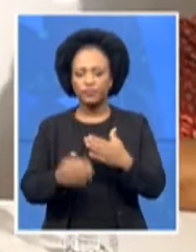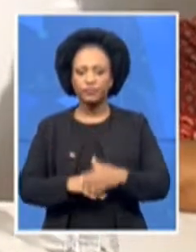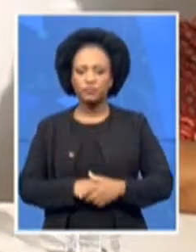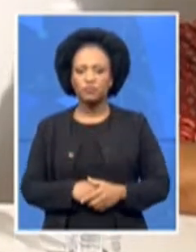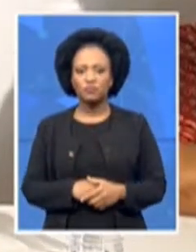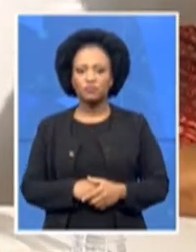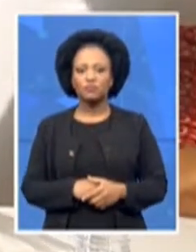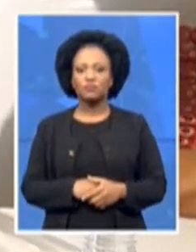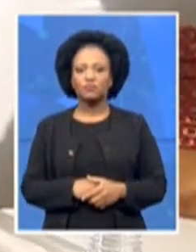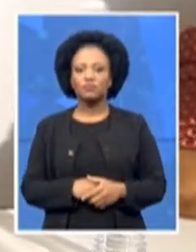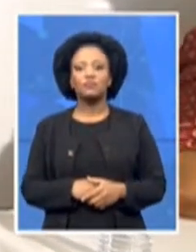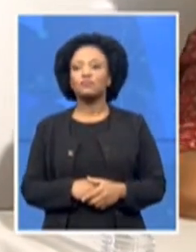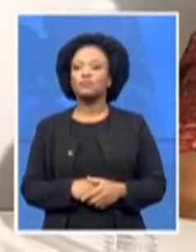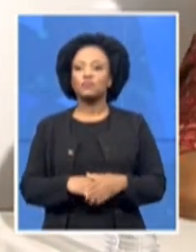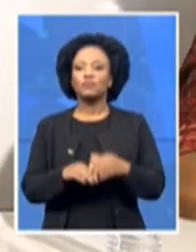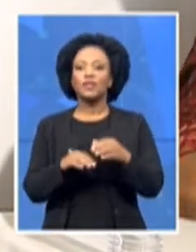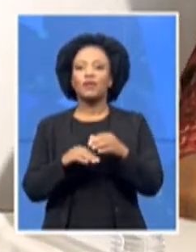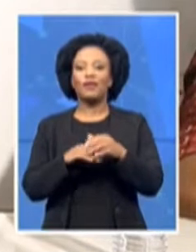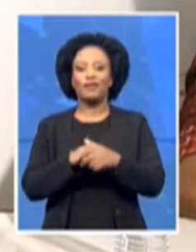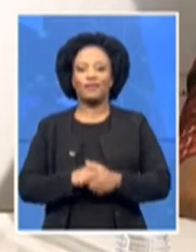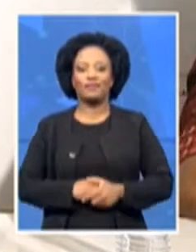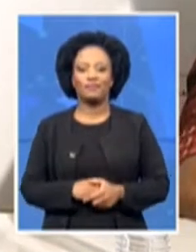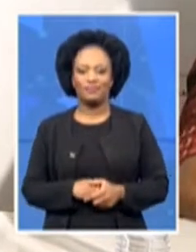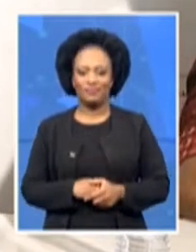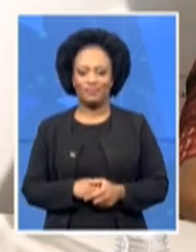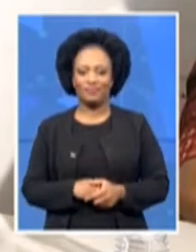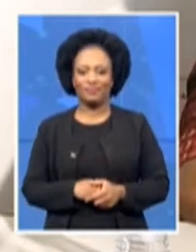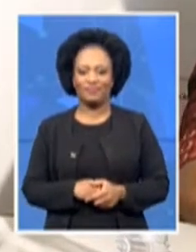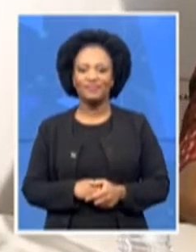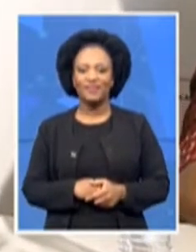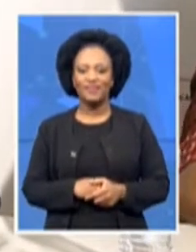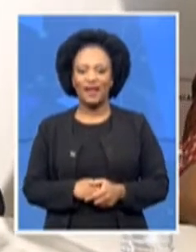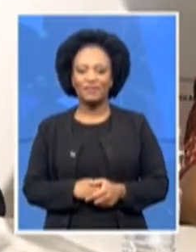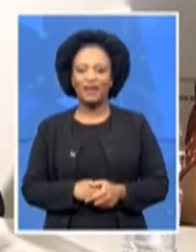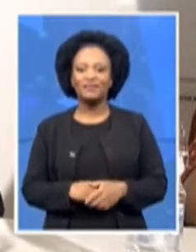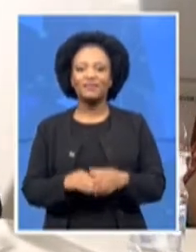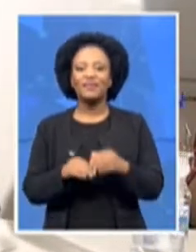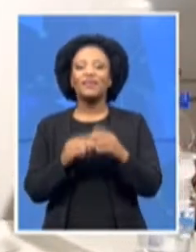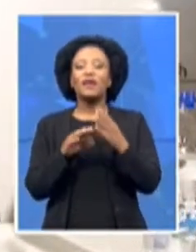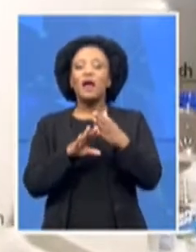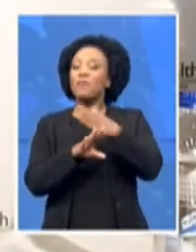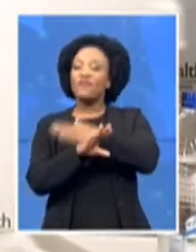the questions so that we'll be able to interact and try for all the questions.